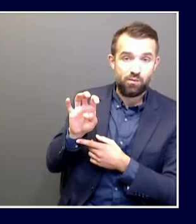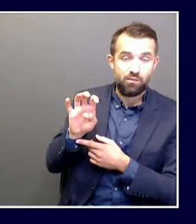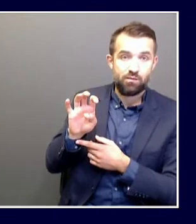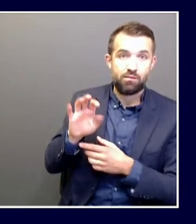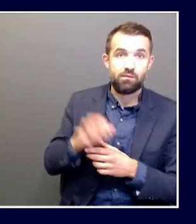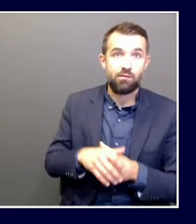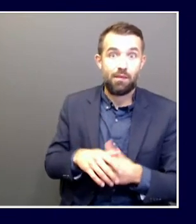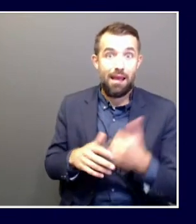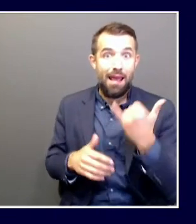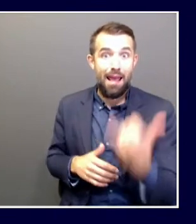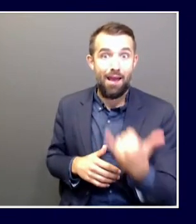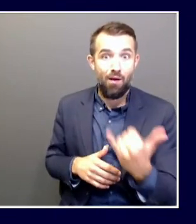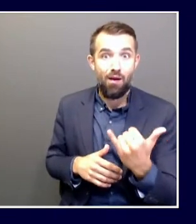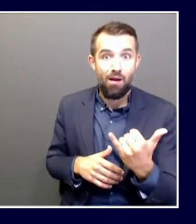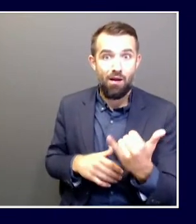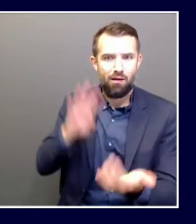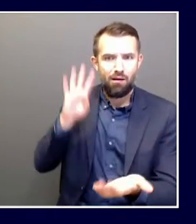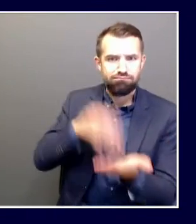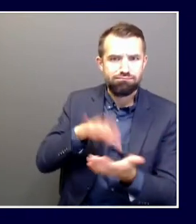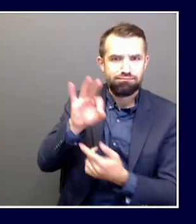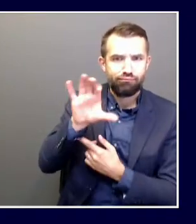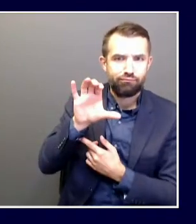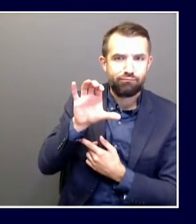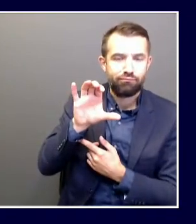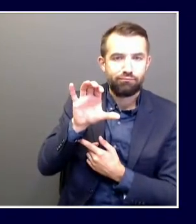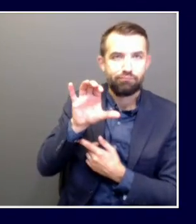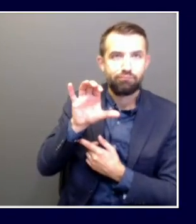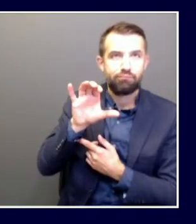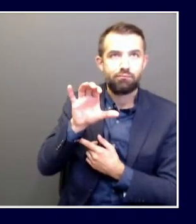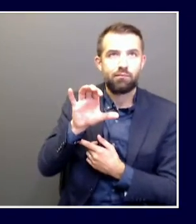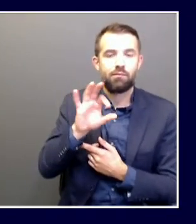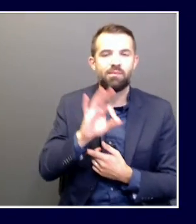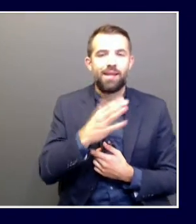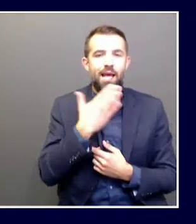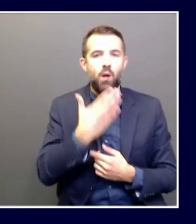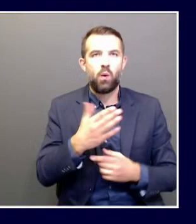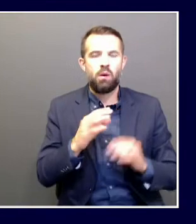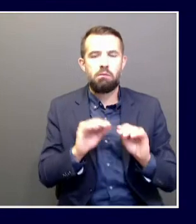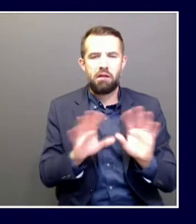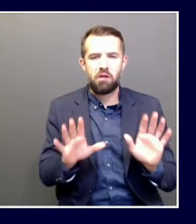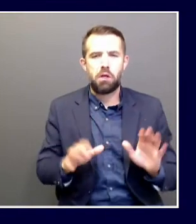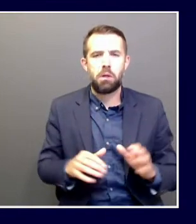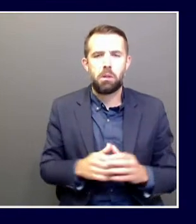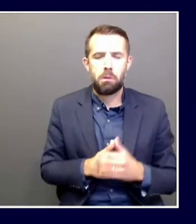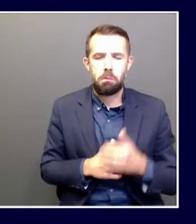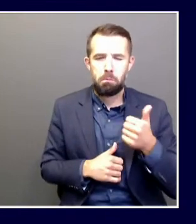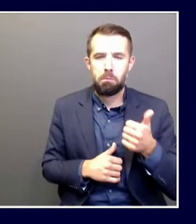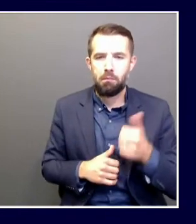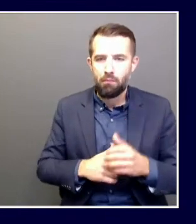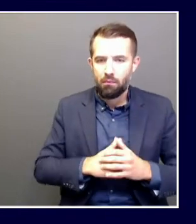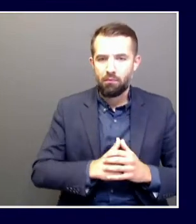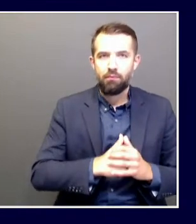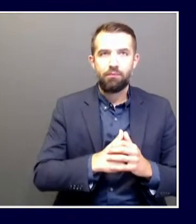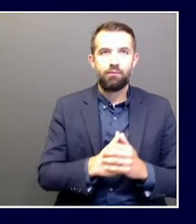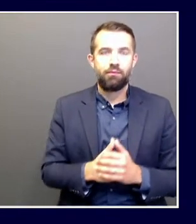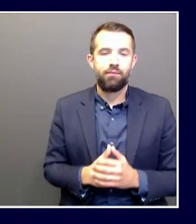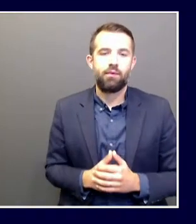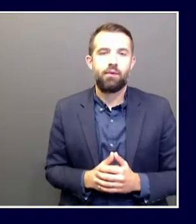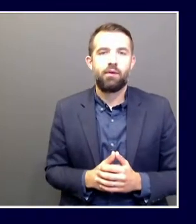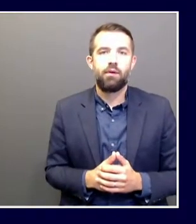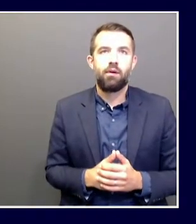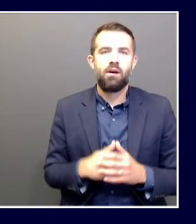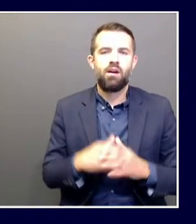I see. Yeah, thank you for going back over that again for me. Looking at the data, there's still a bit of a